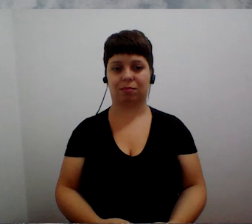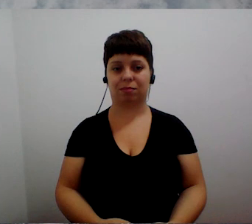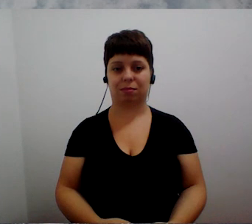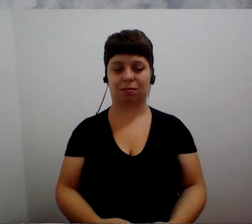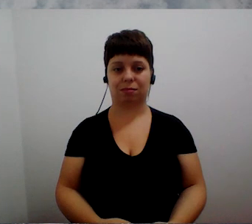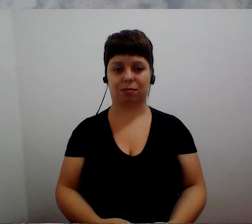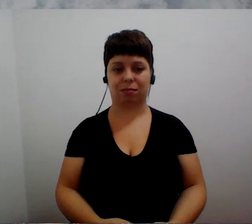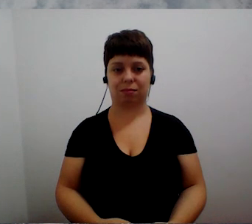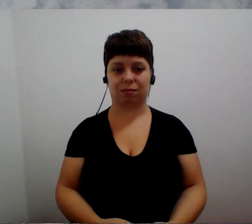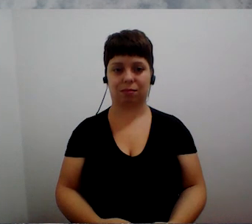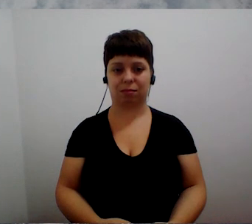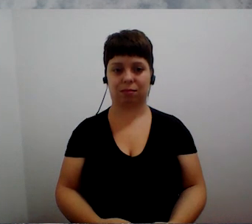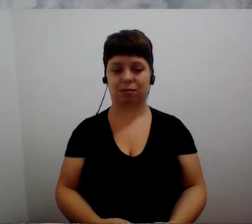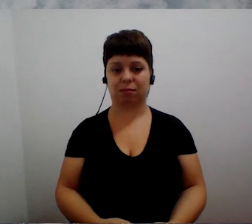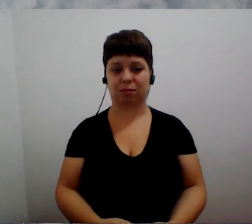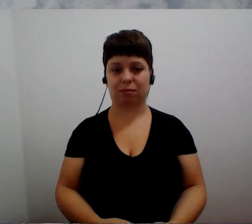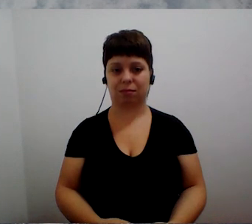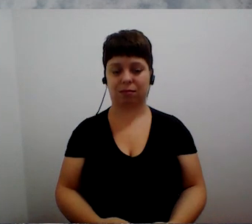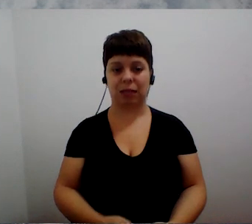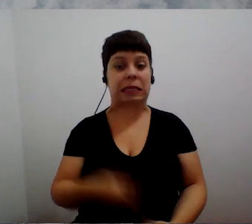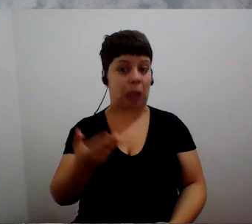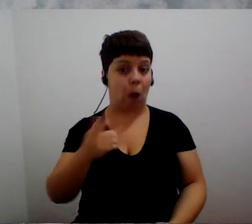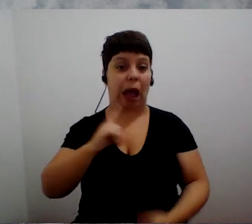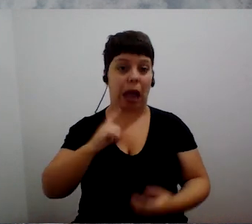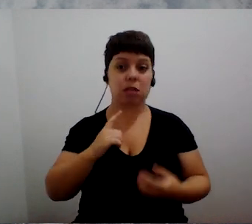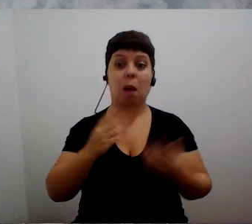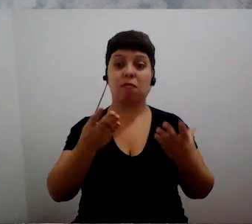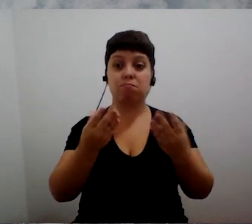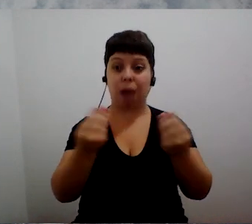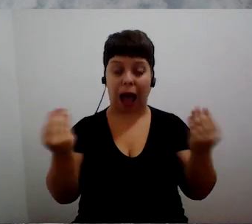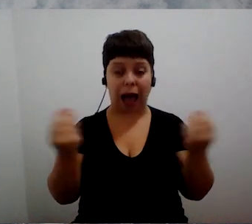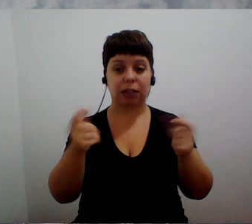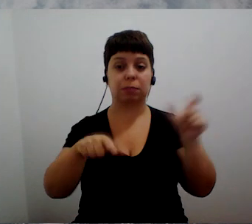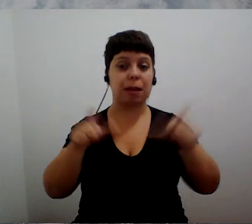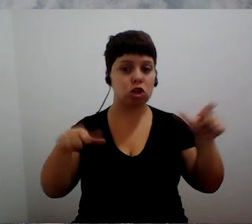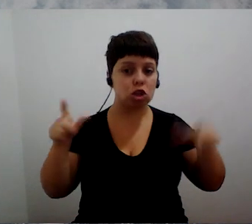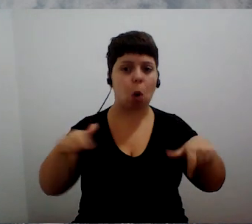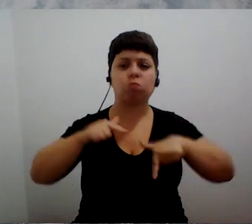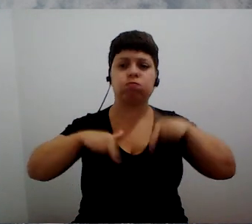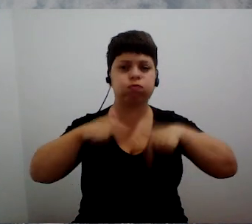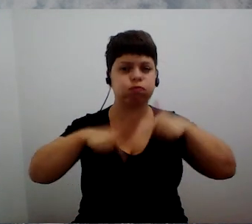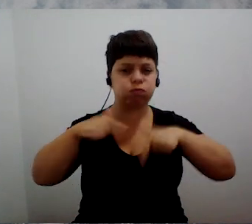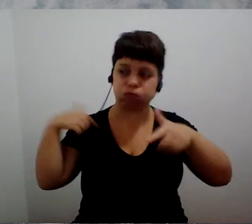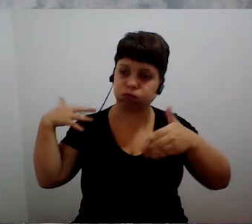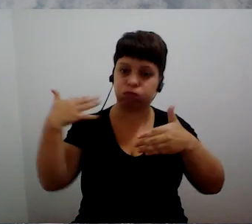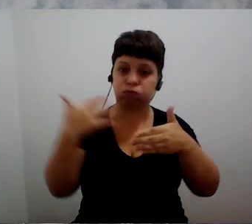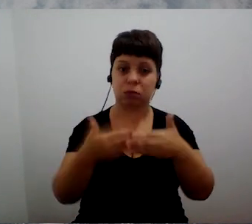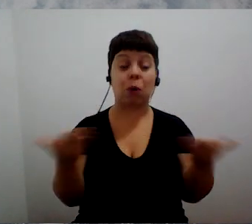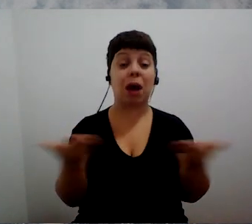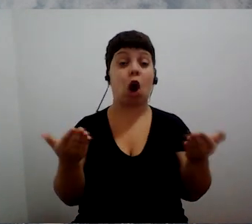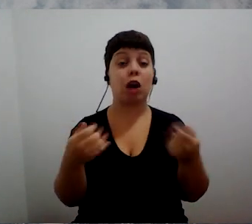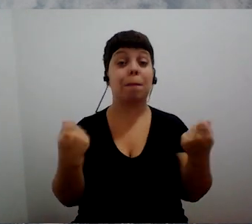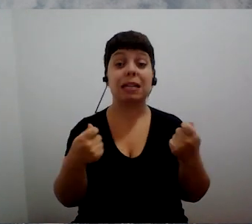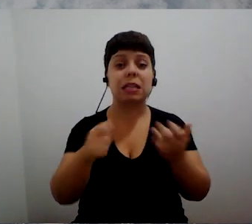to draft this path. And I think it's good. I mean, that's a lot of work that's been done by many of